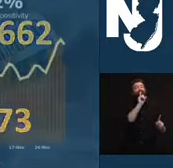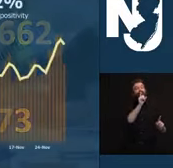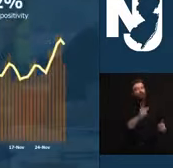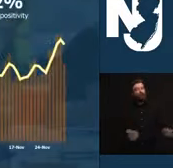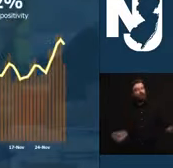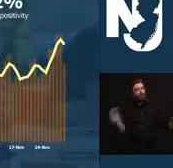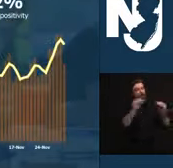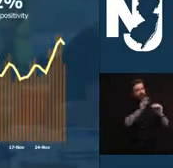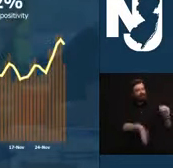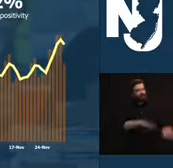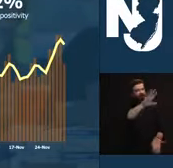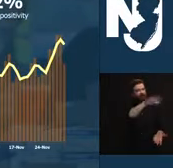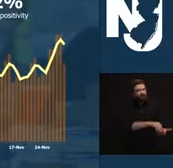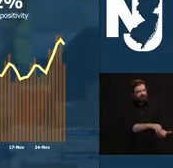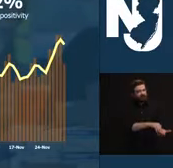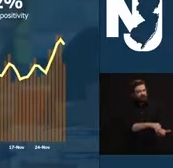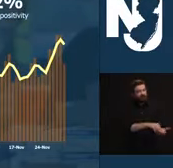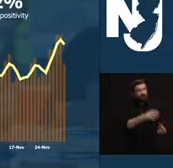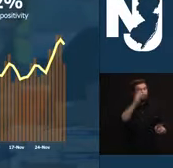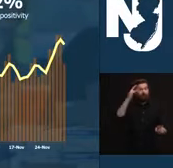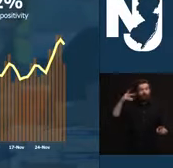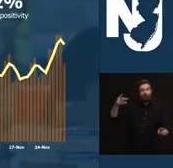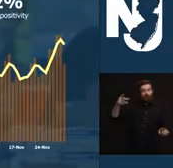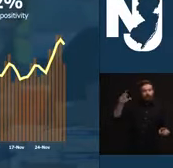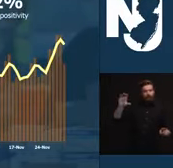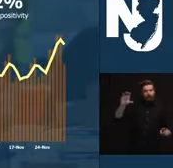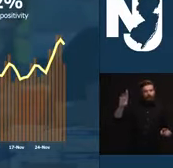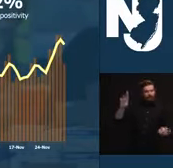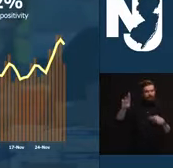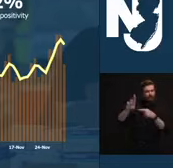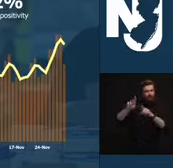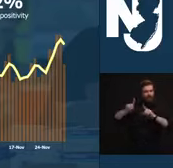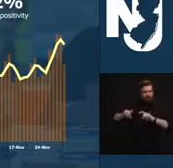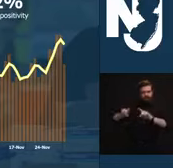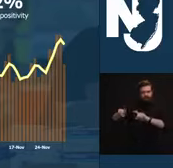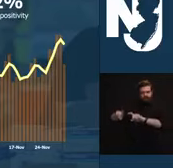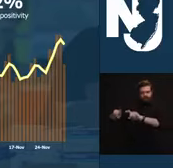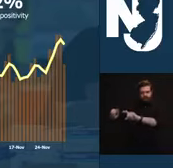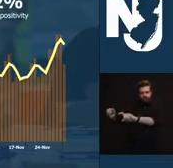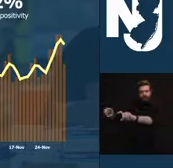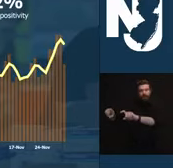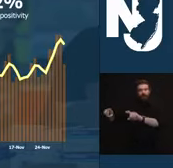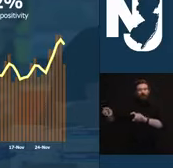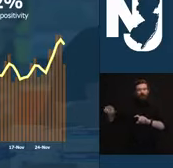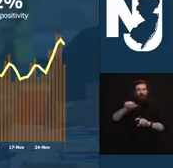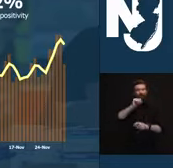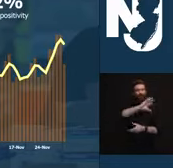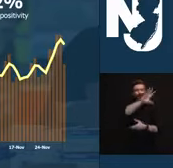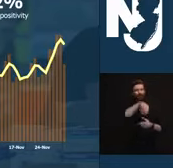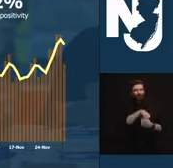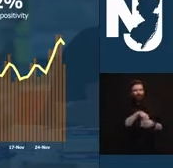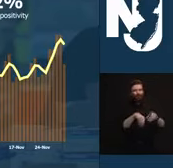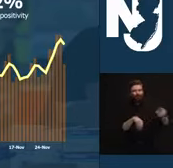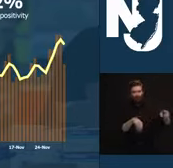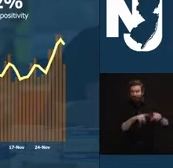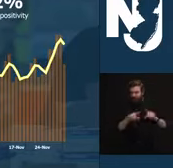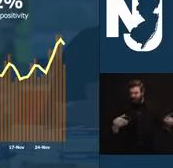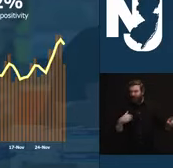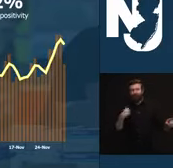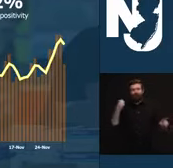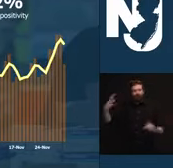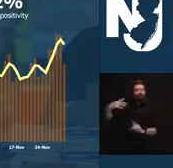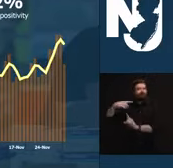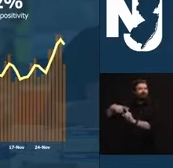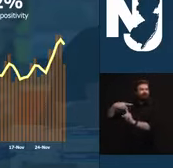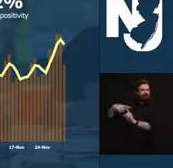positivity rate for all of those PCR tests, and they were recorded on Monday, was 10.42%.